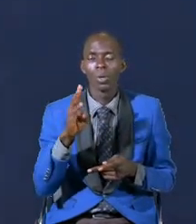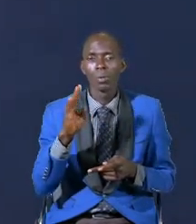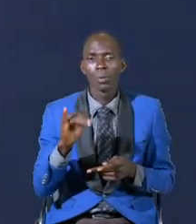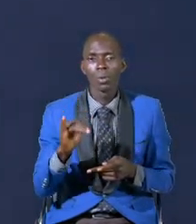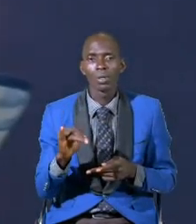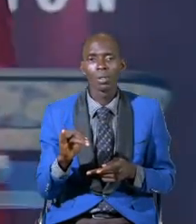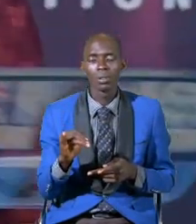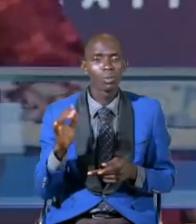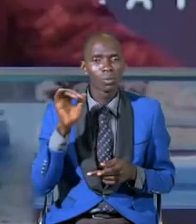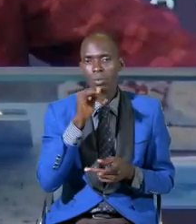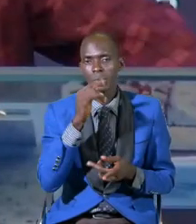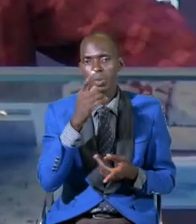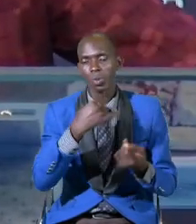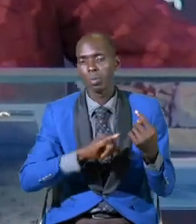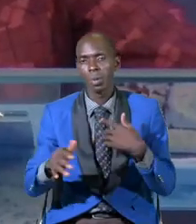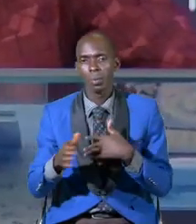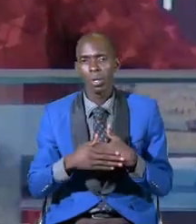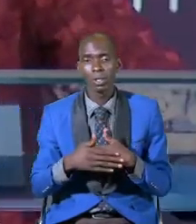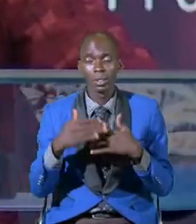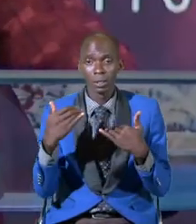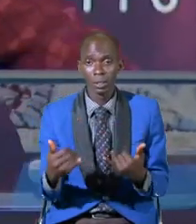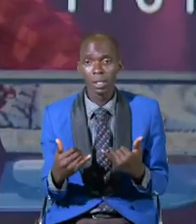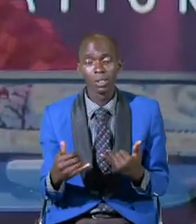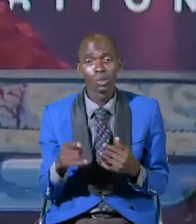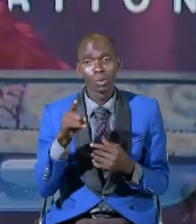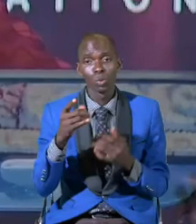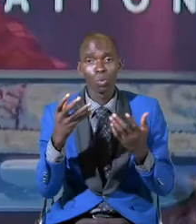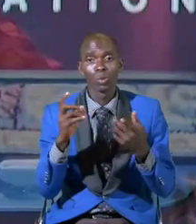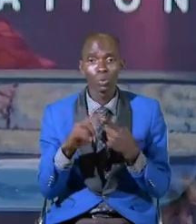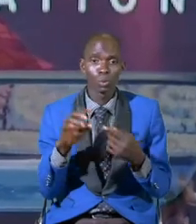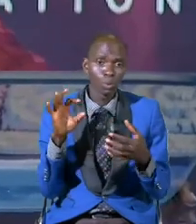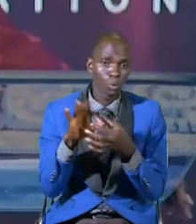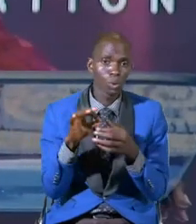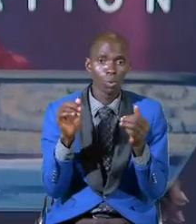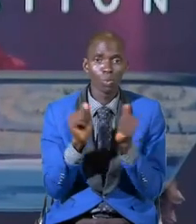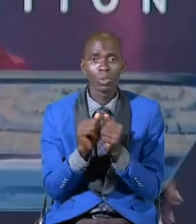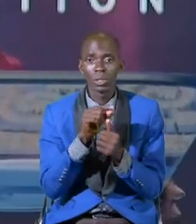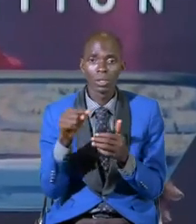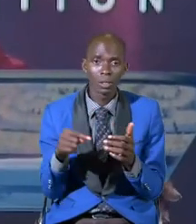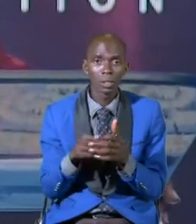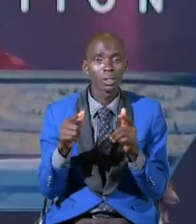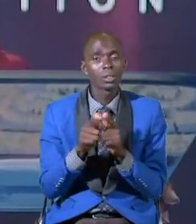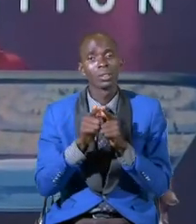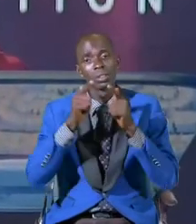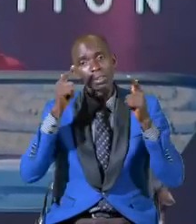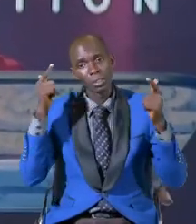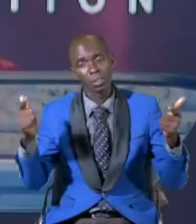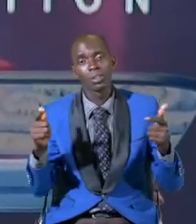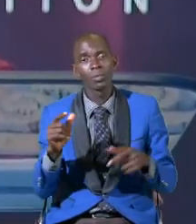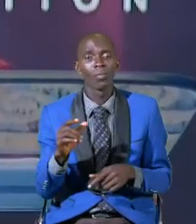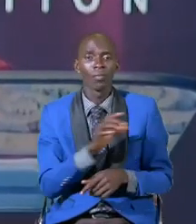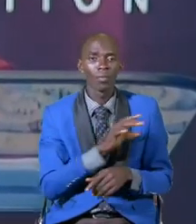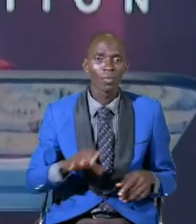back. Let's bow and eyes closed. And you want to connect with this great companion Christ that will make you a